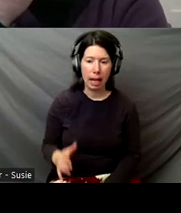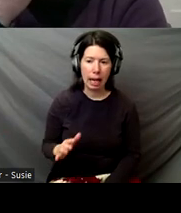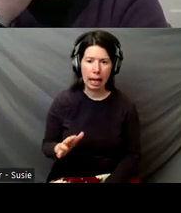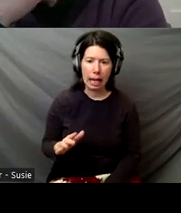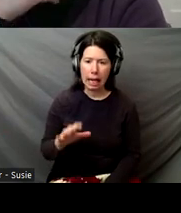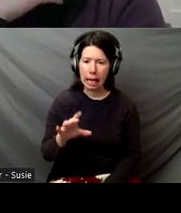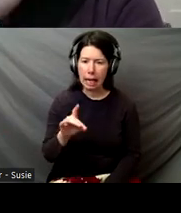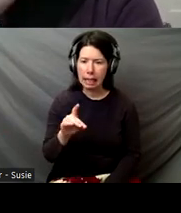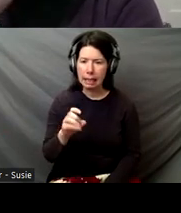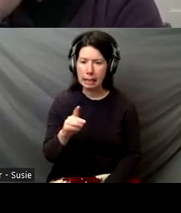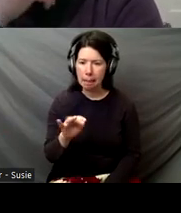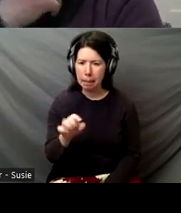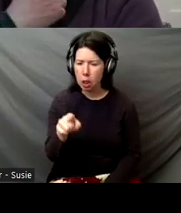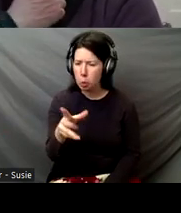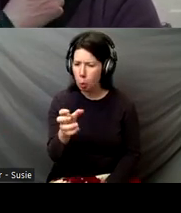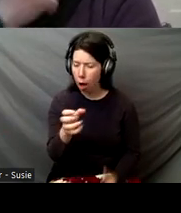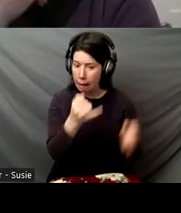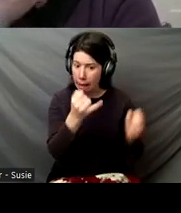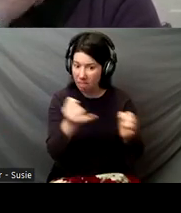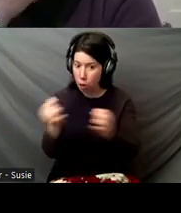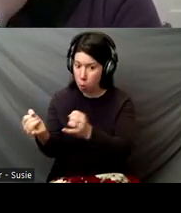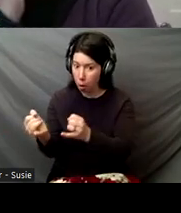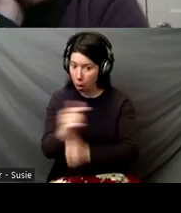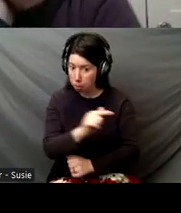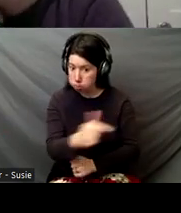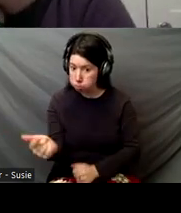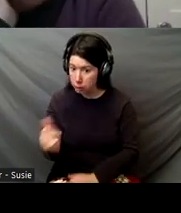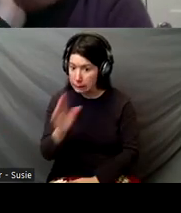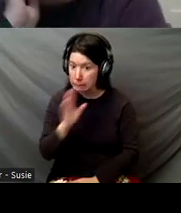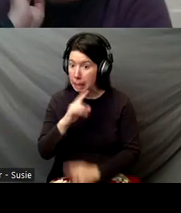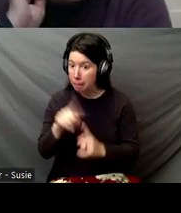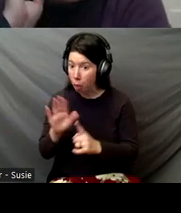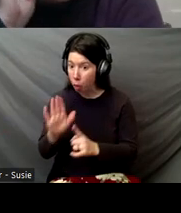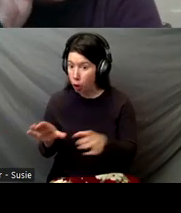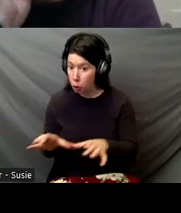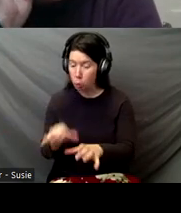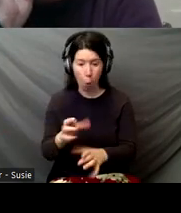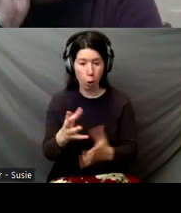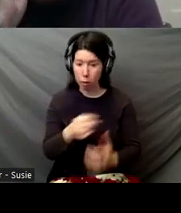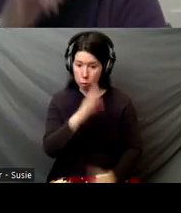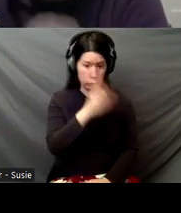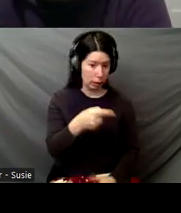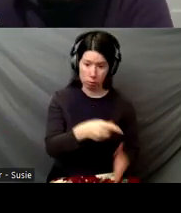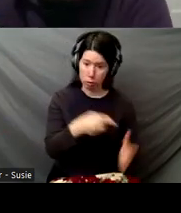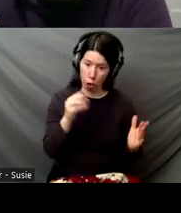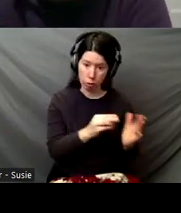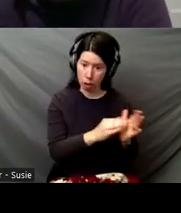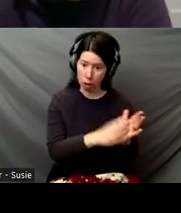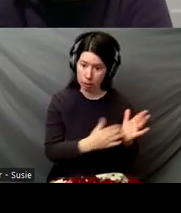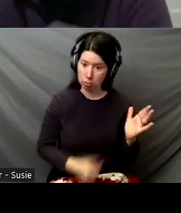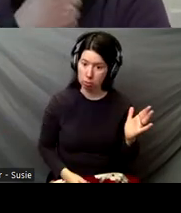Debbie, do you want individuals to speak about what they've done, or do you want us to go right to the document, Commissioner